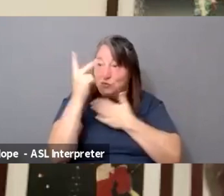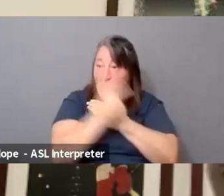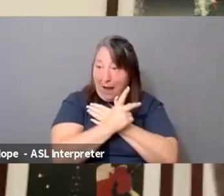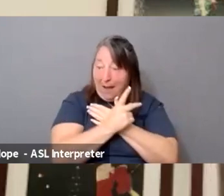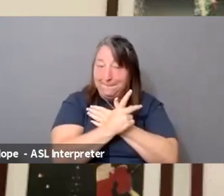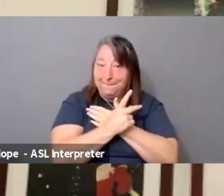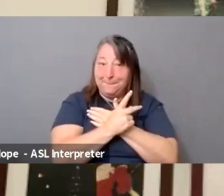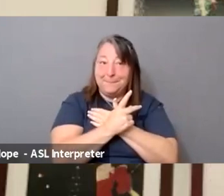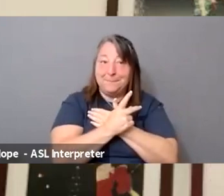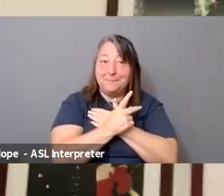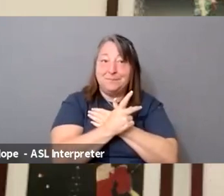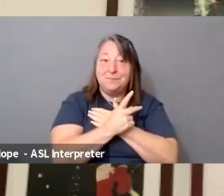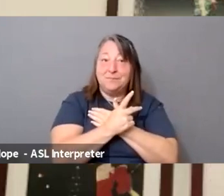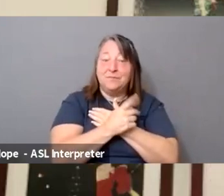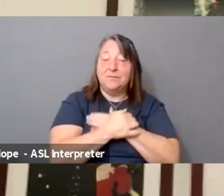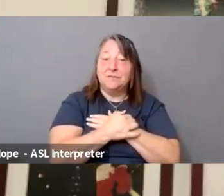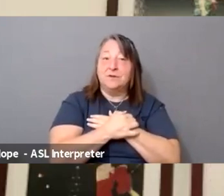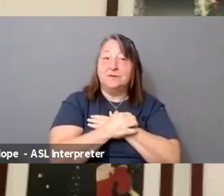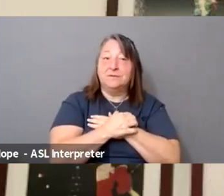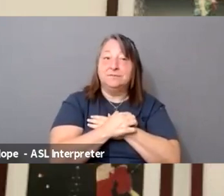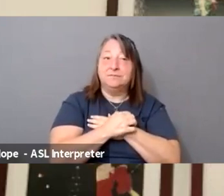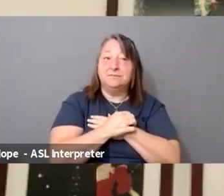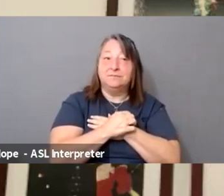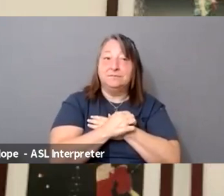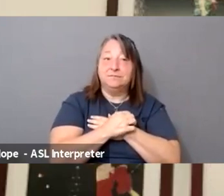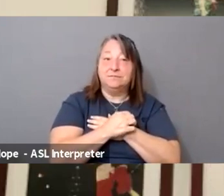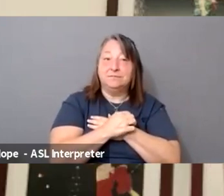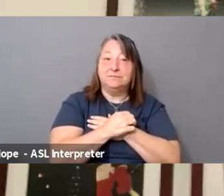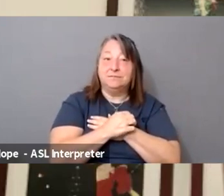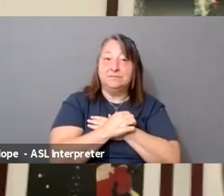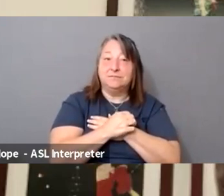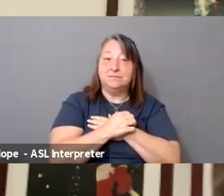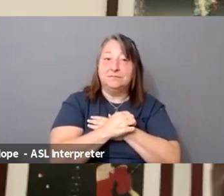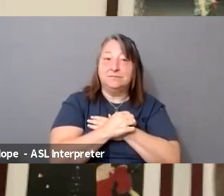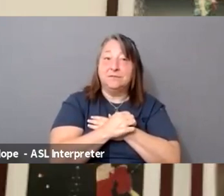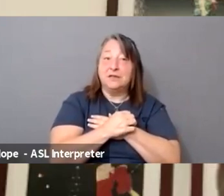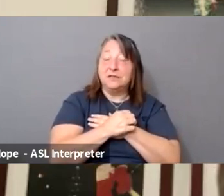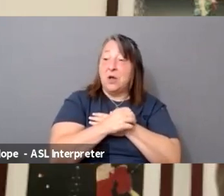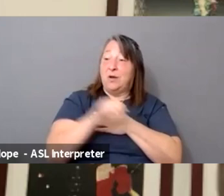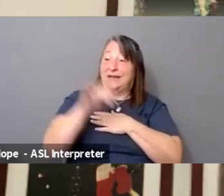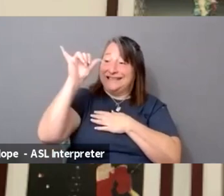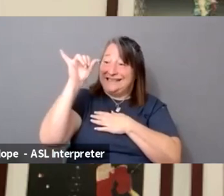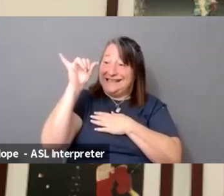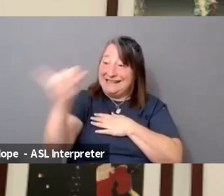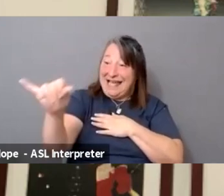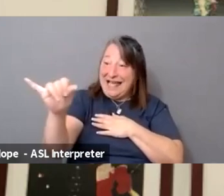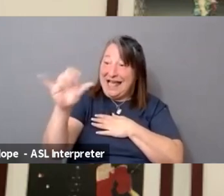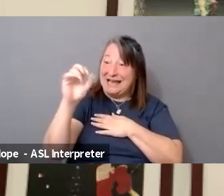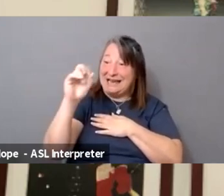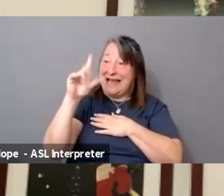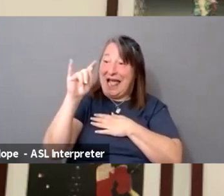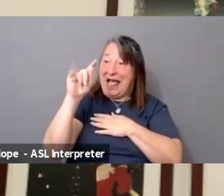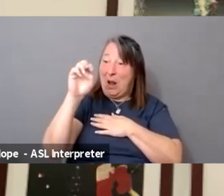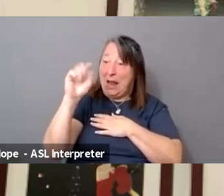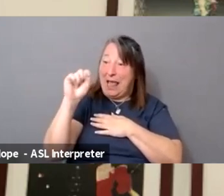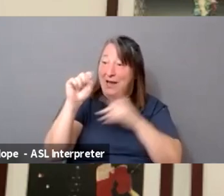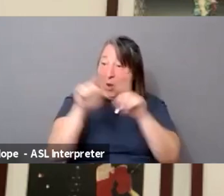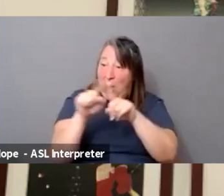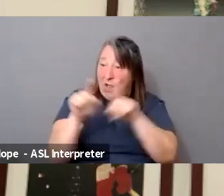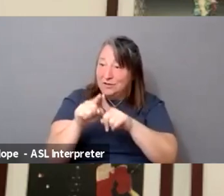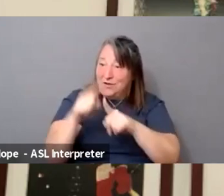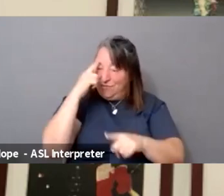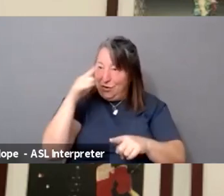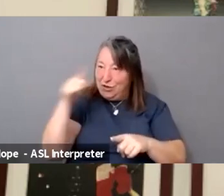yeah. I'm just curious if that is an outlet also for you to kind of